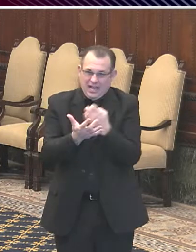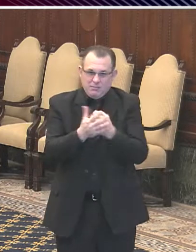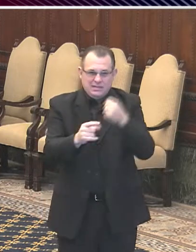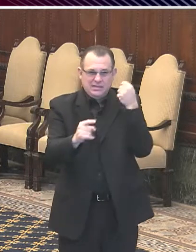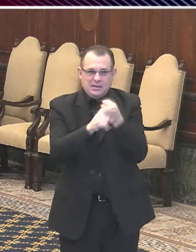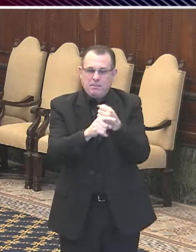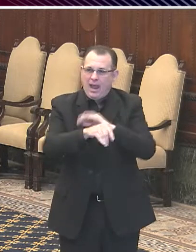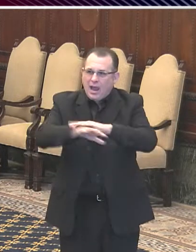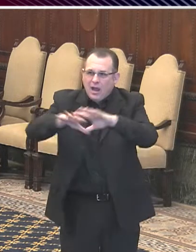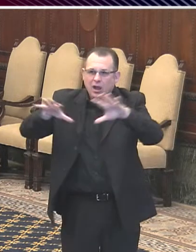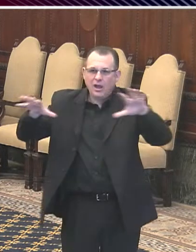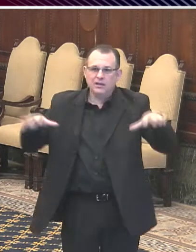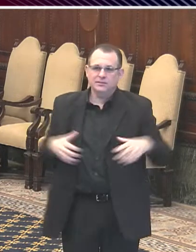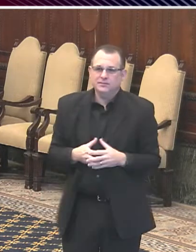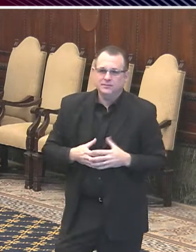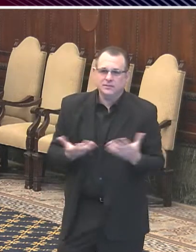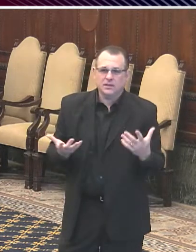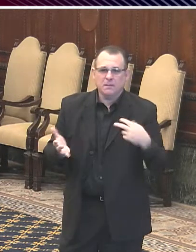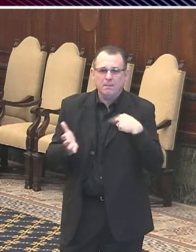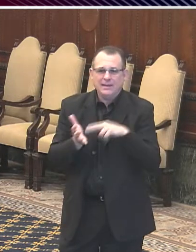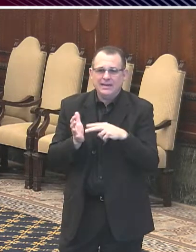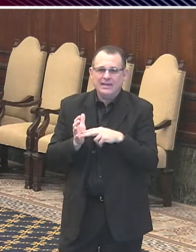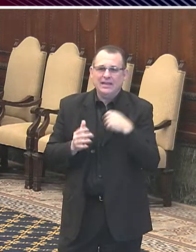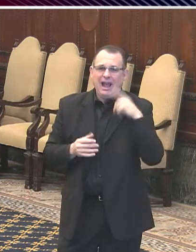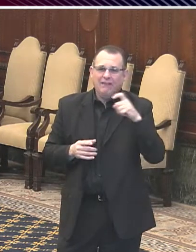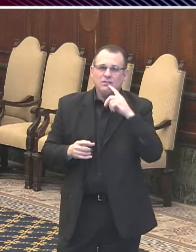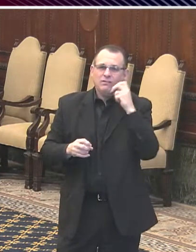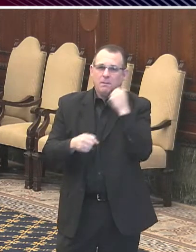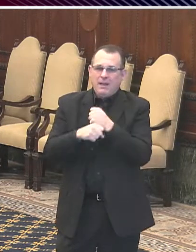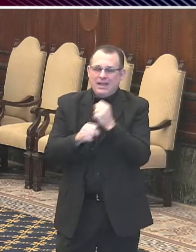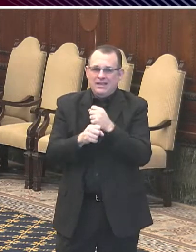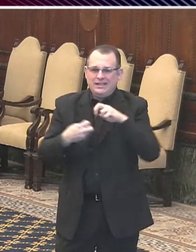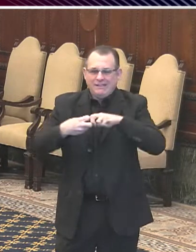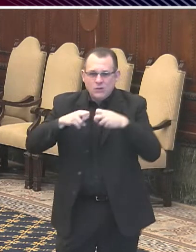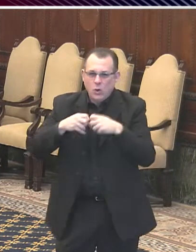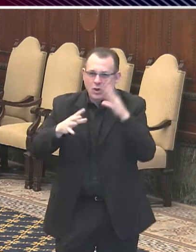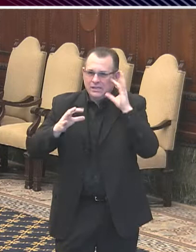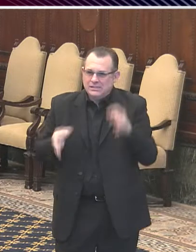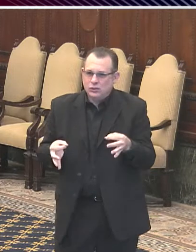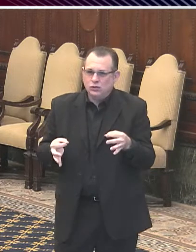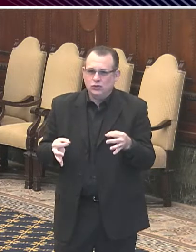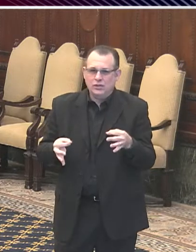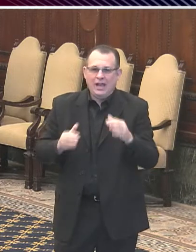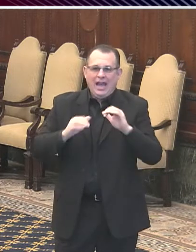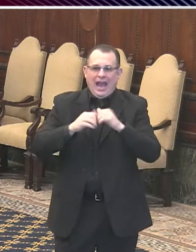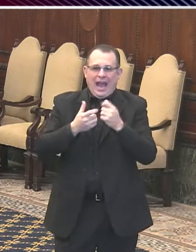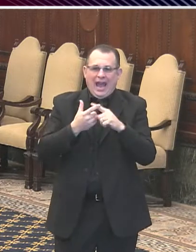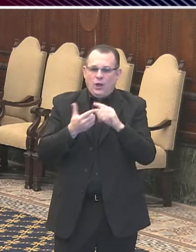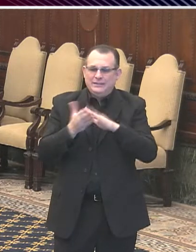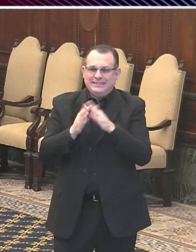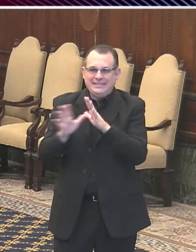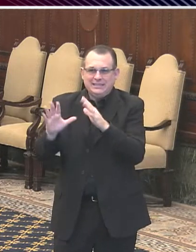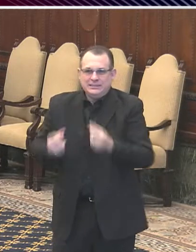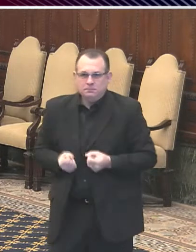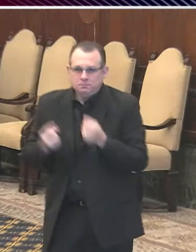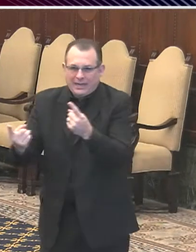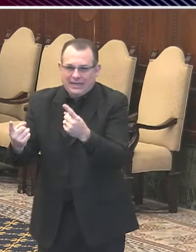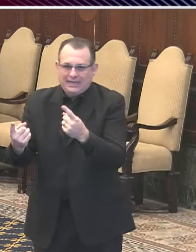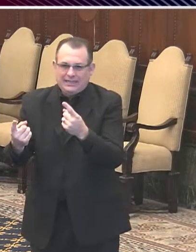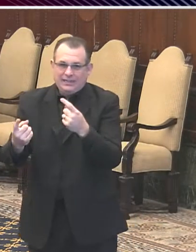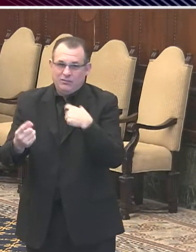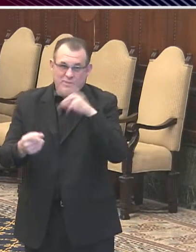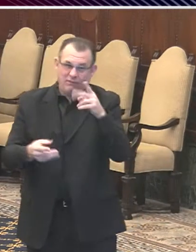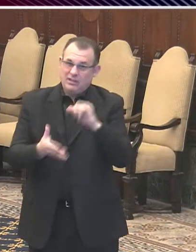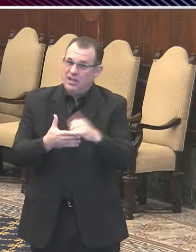COVID-19. That means we'll have to make difficult decisions on city spending, the likes of which have never been needed before. Unlike the